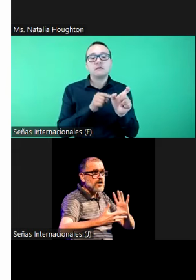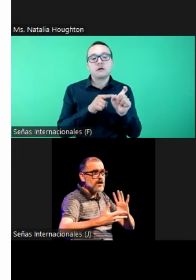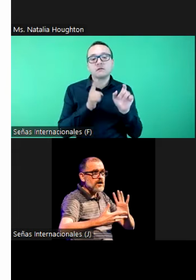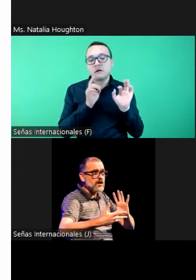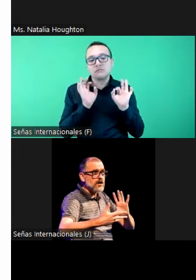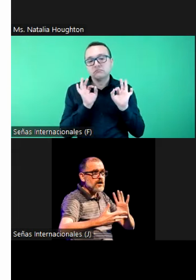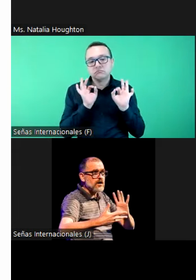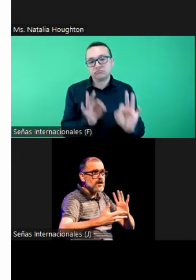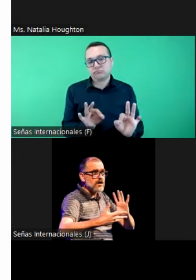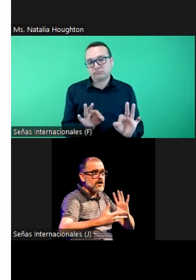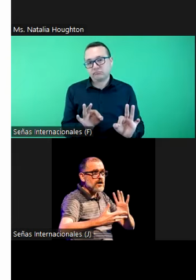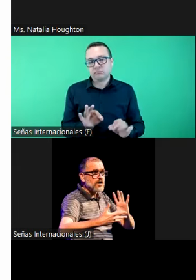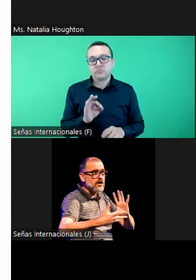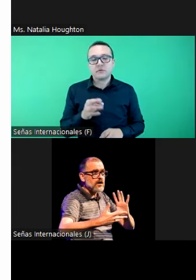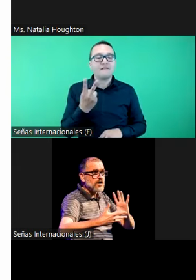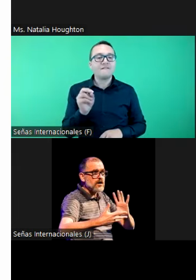and